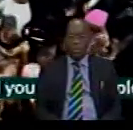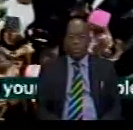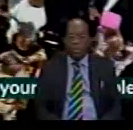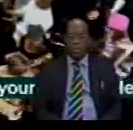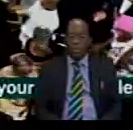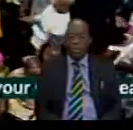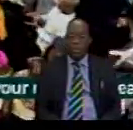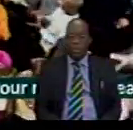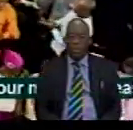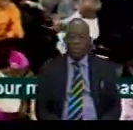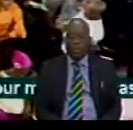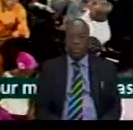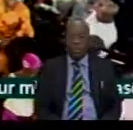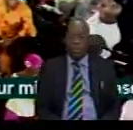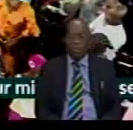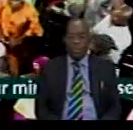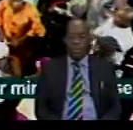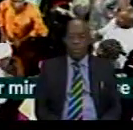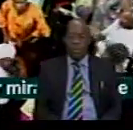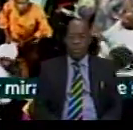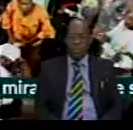Nous voulons voir ce que le Seigneur a fait.